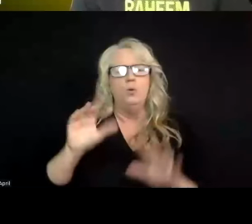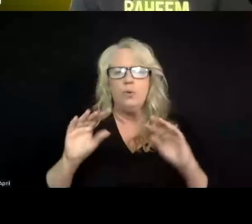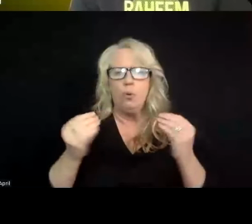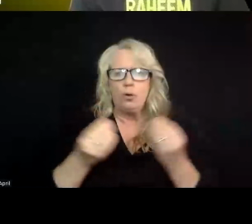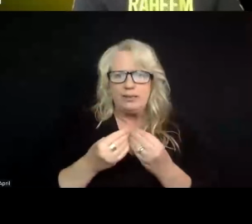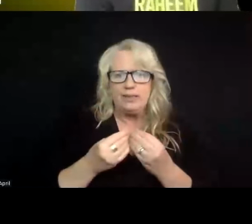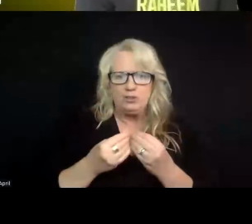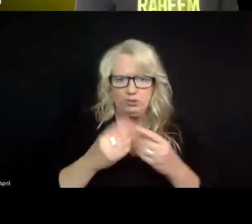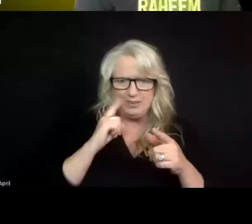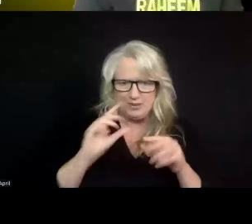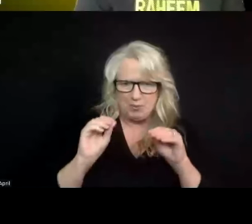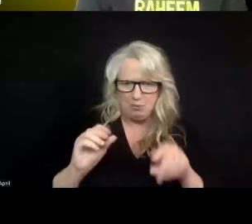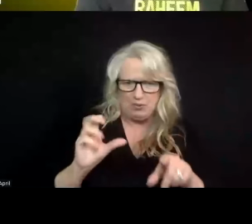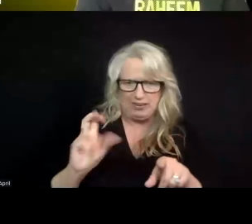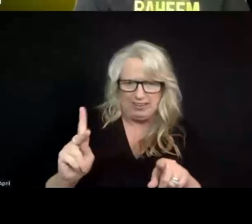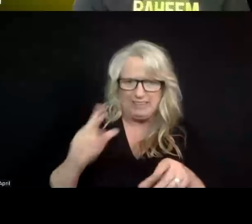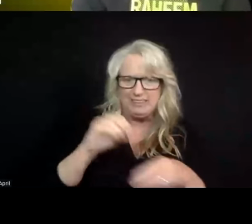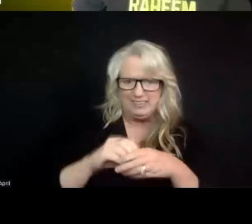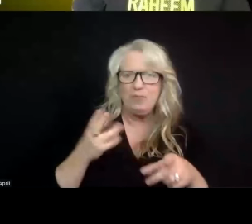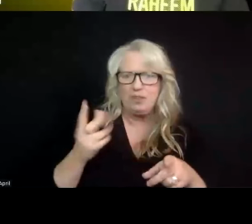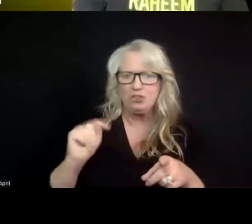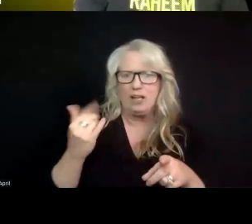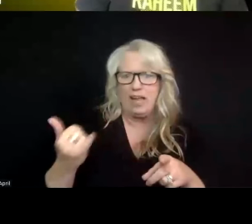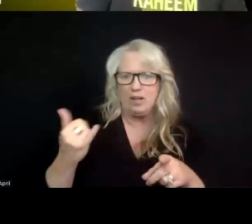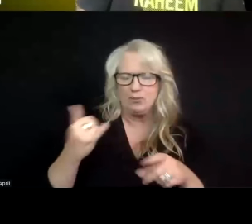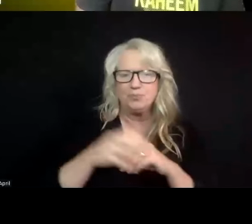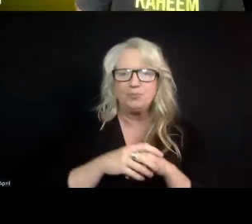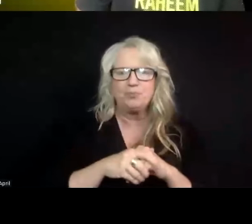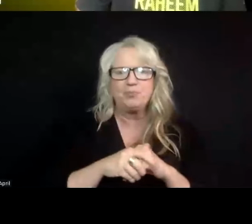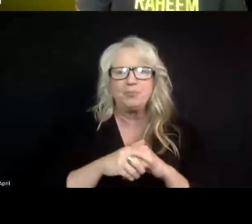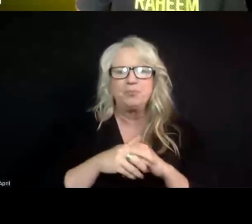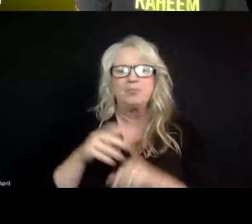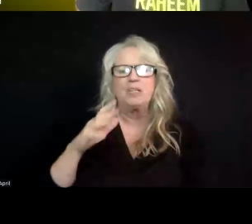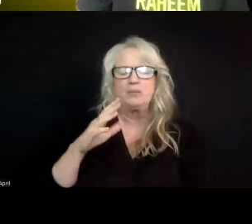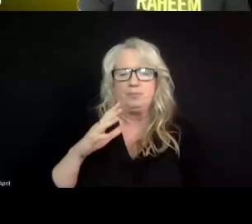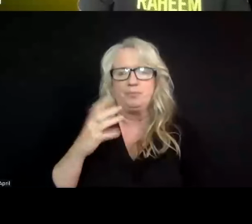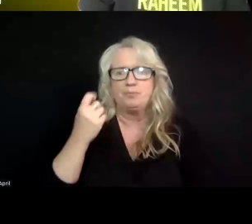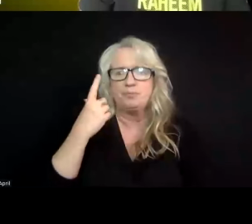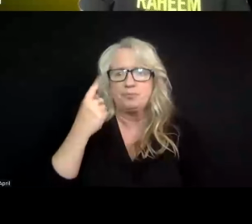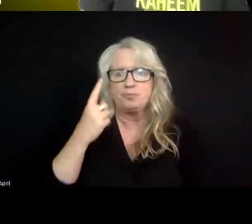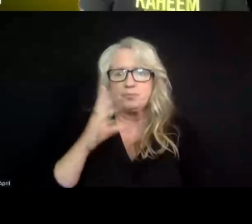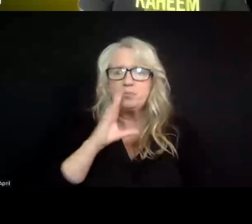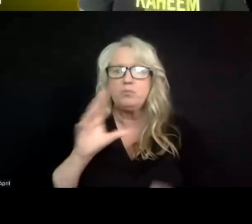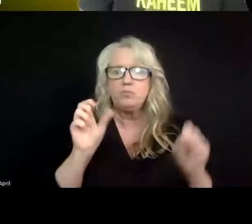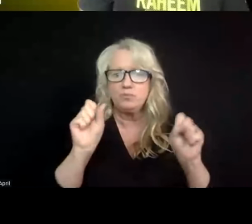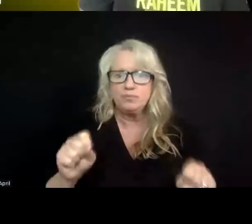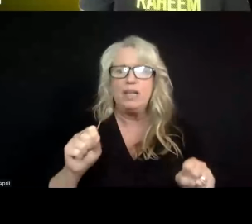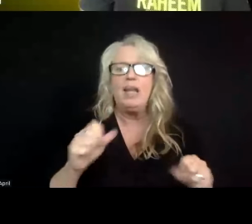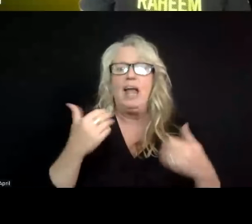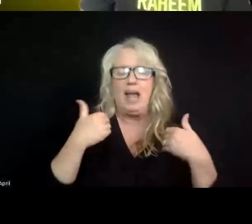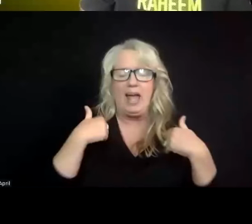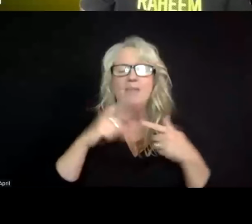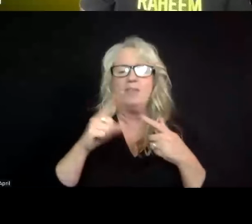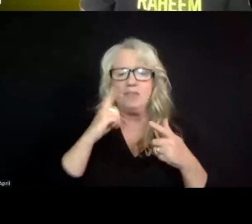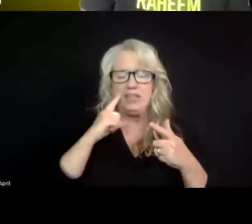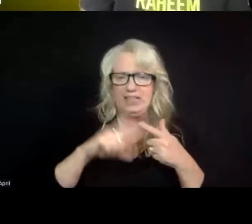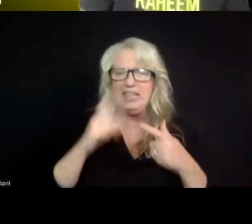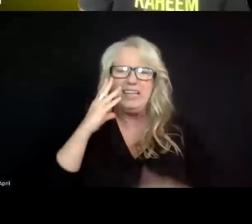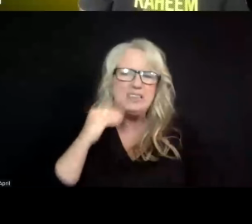I'm going to drop these now, so that organizations can have the experience in dispatching